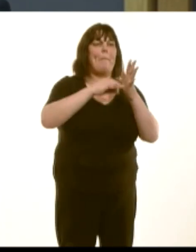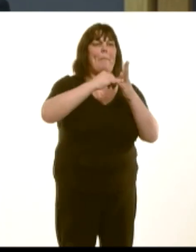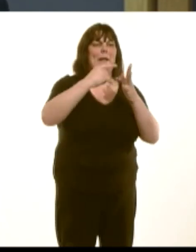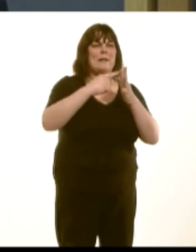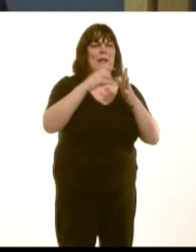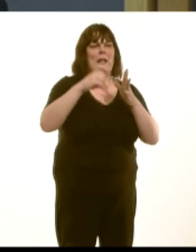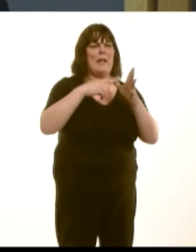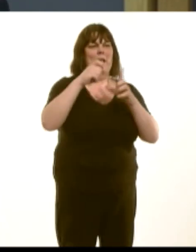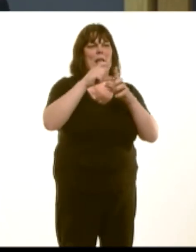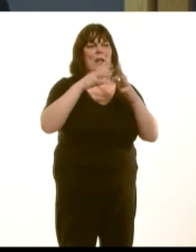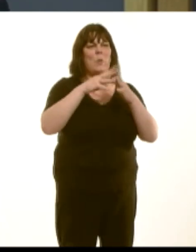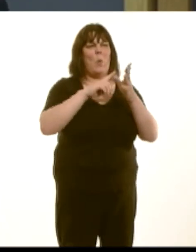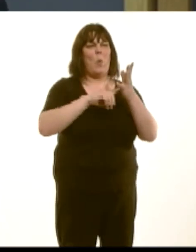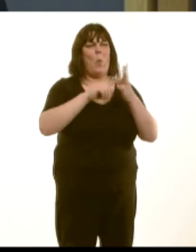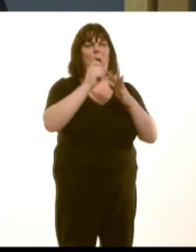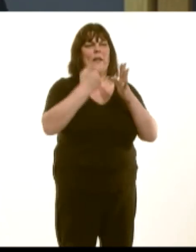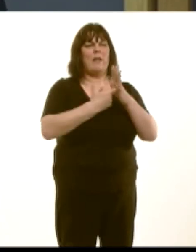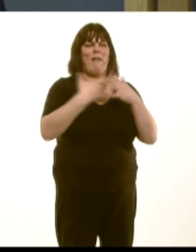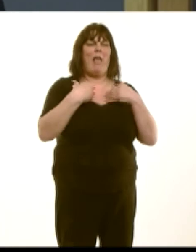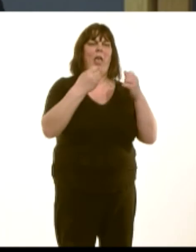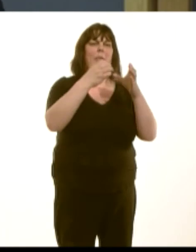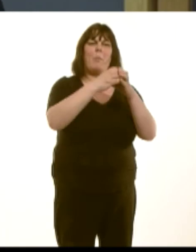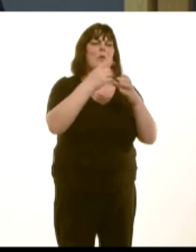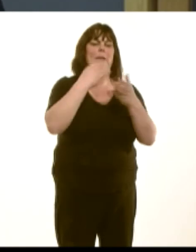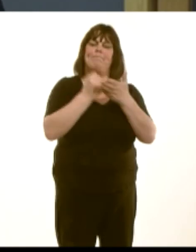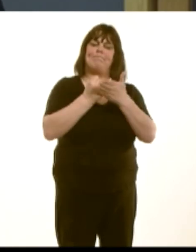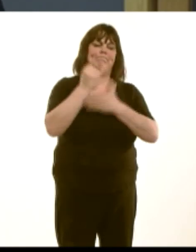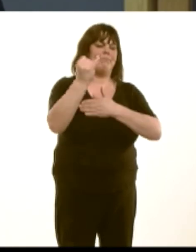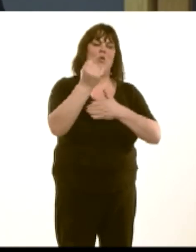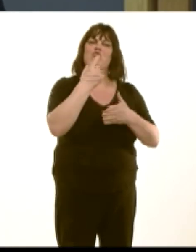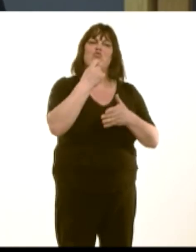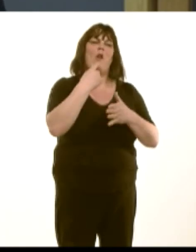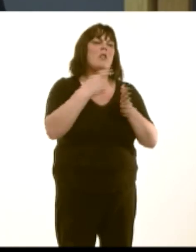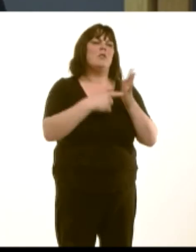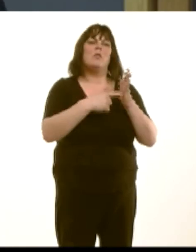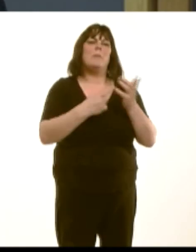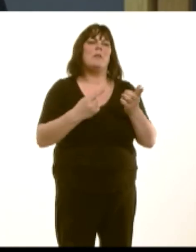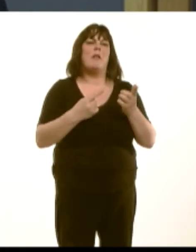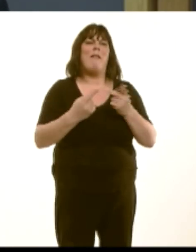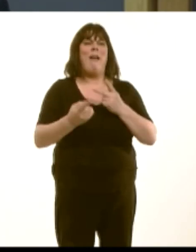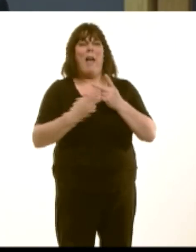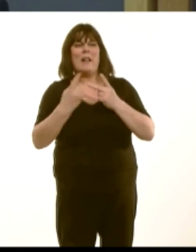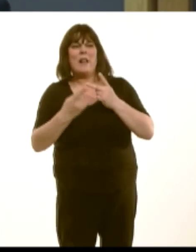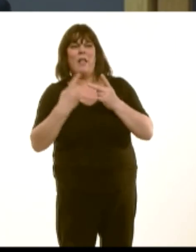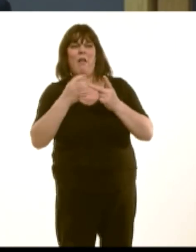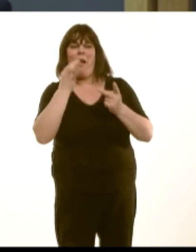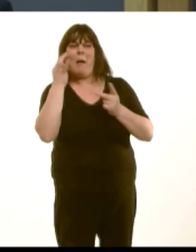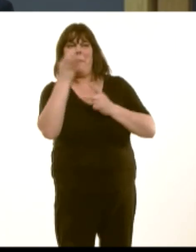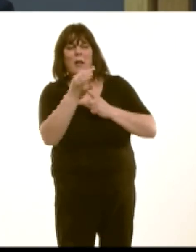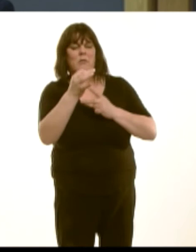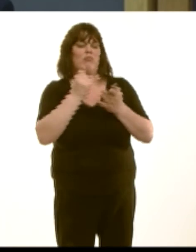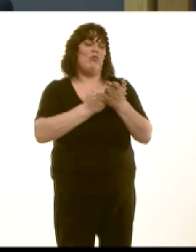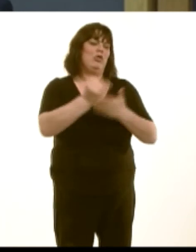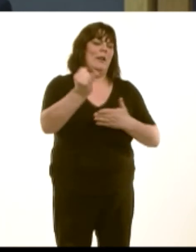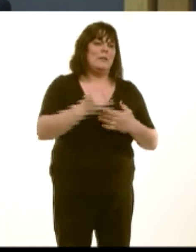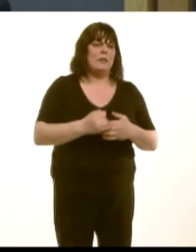has rejected that application and rejected a second too. My question is, shouldn't difficult cases with